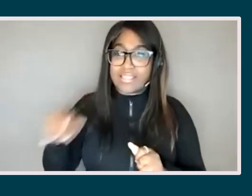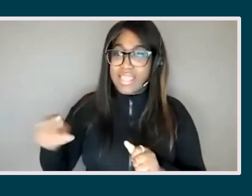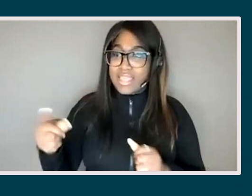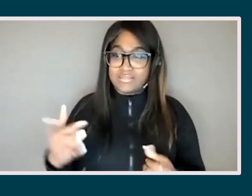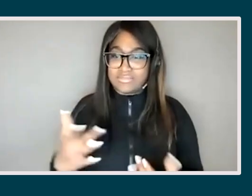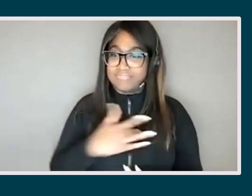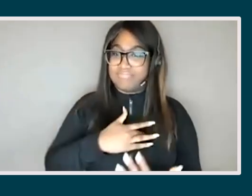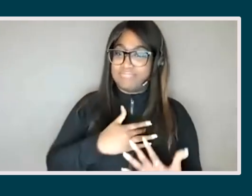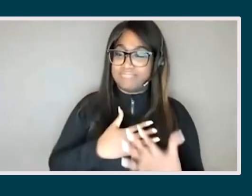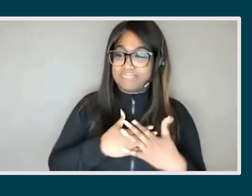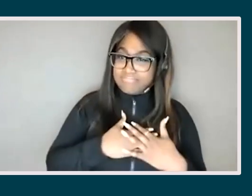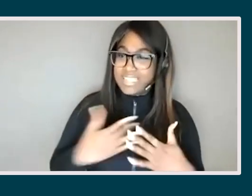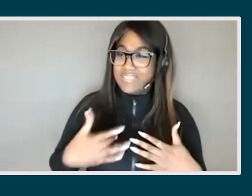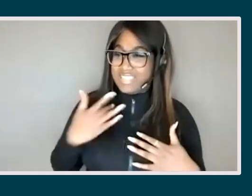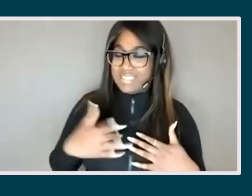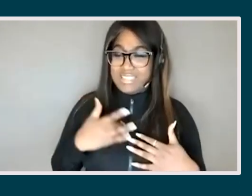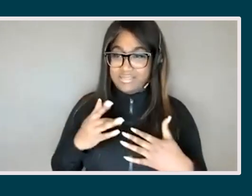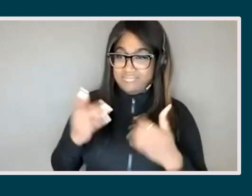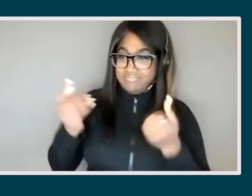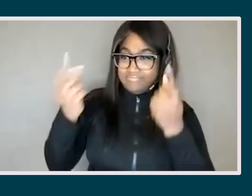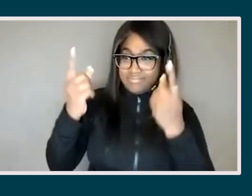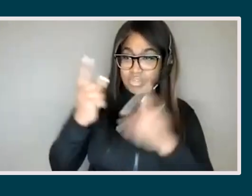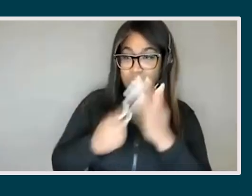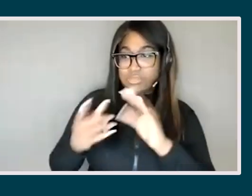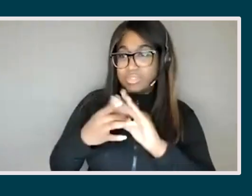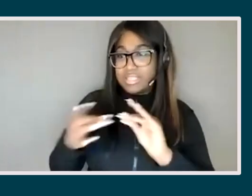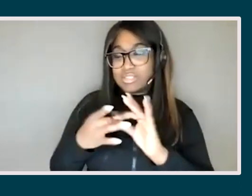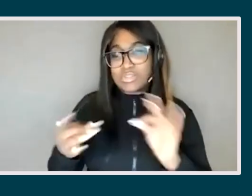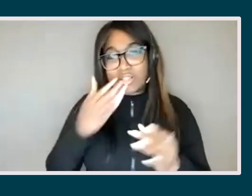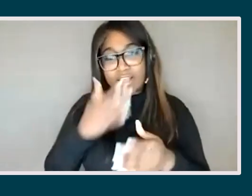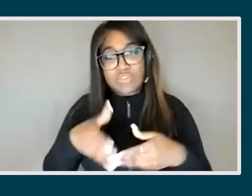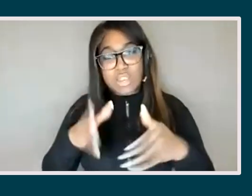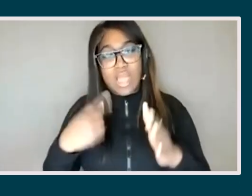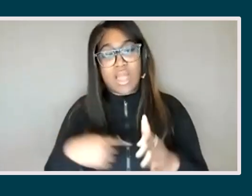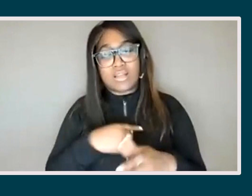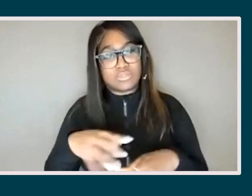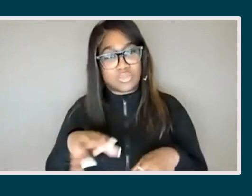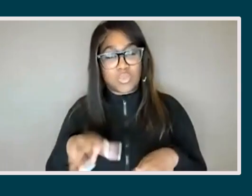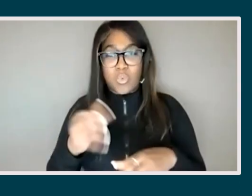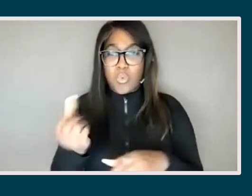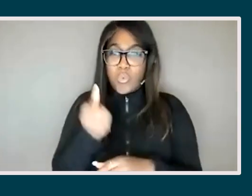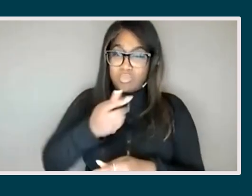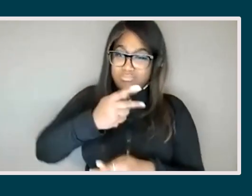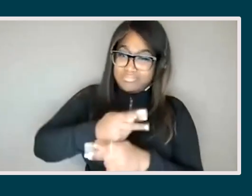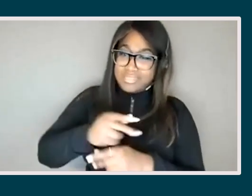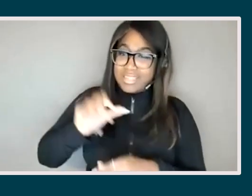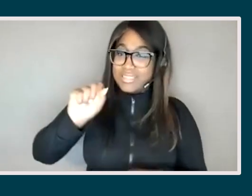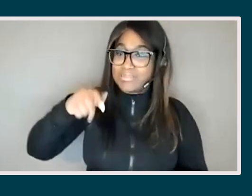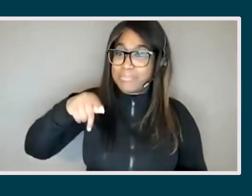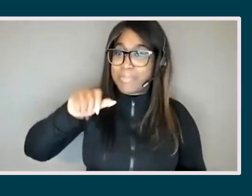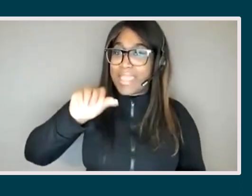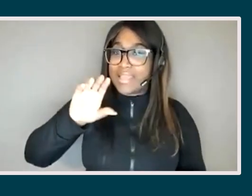just, thank you for allowing us to hold space for that story and that journey that you've been on, because there